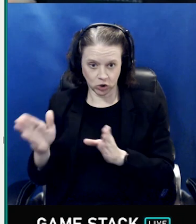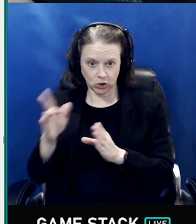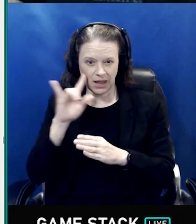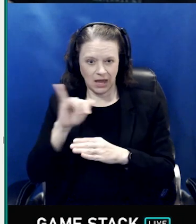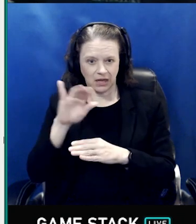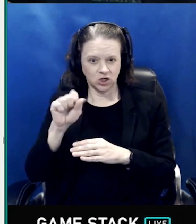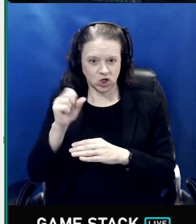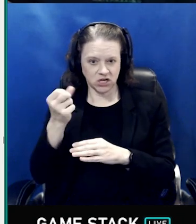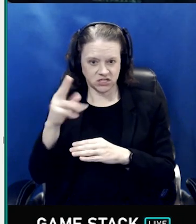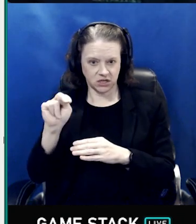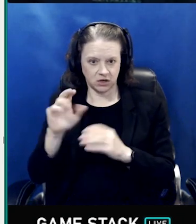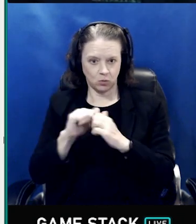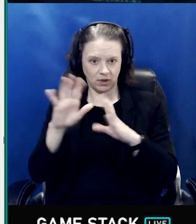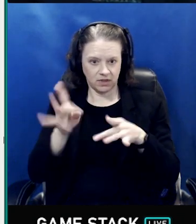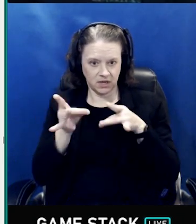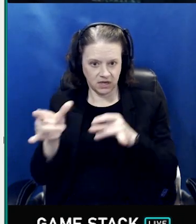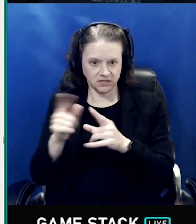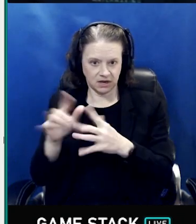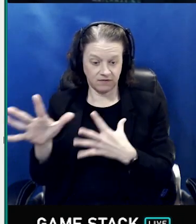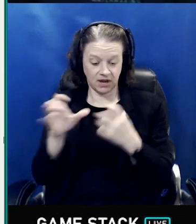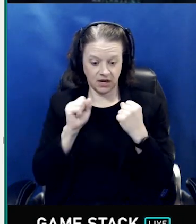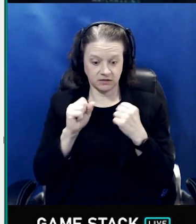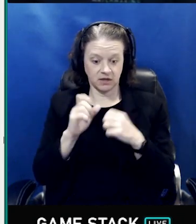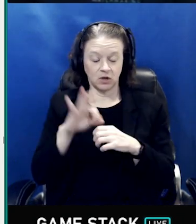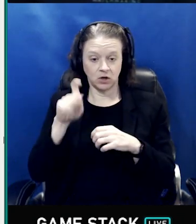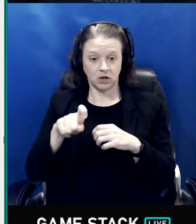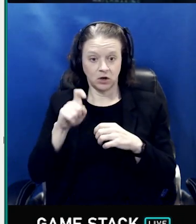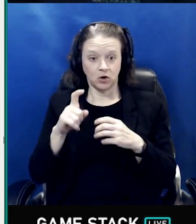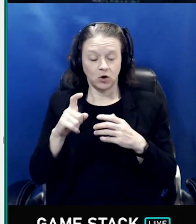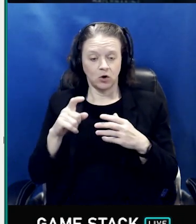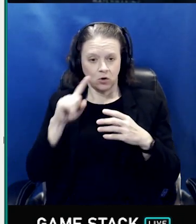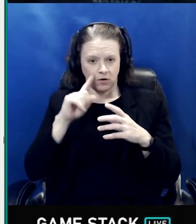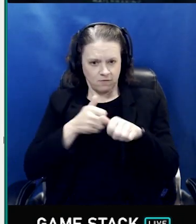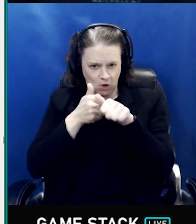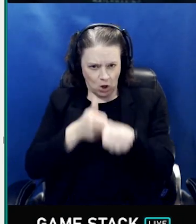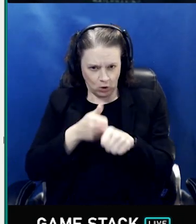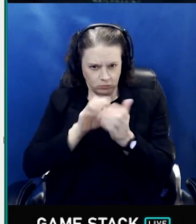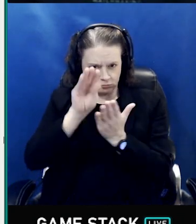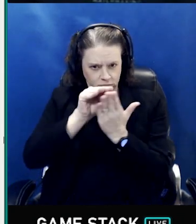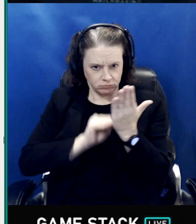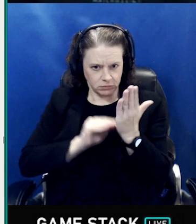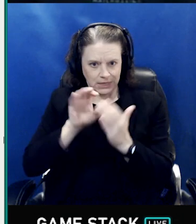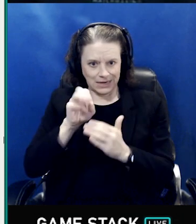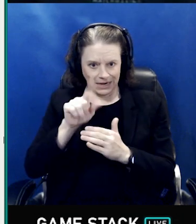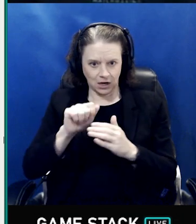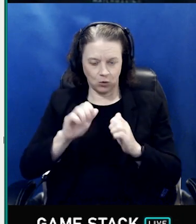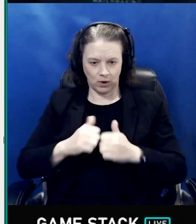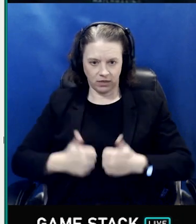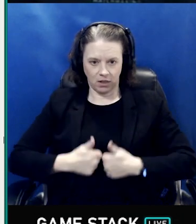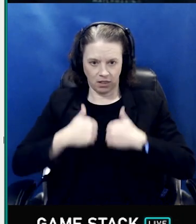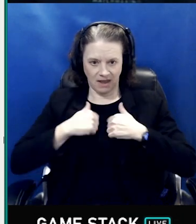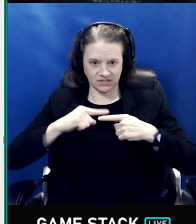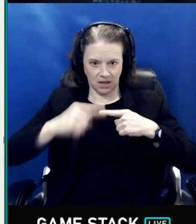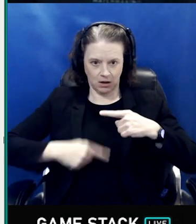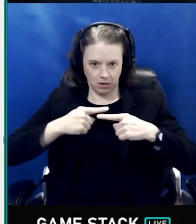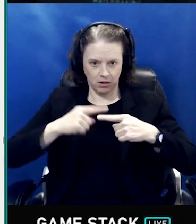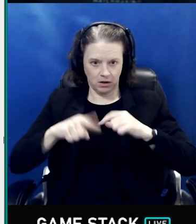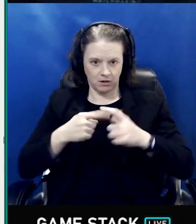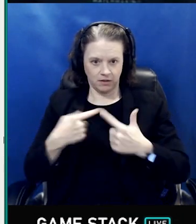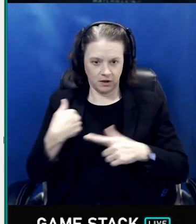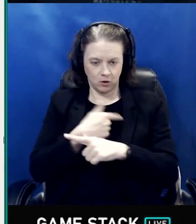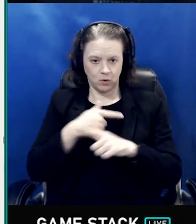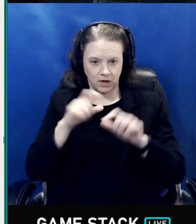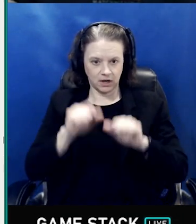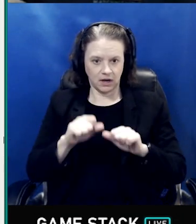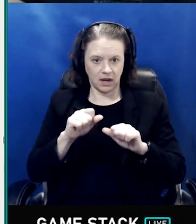If you need to archive data according to lifecycle management, then we can export and store data to Azure Data Lake Storage